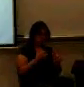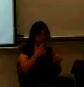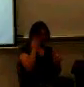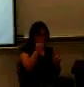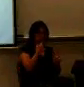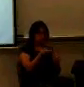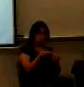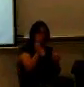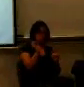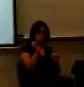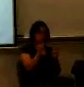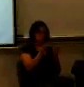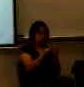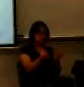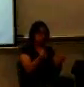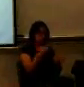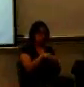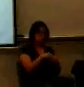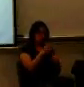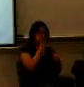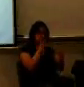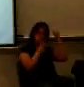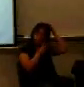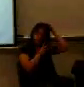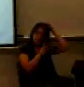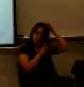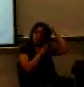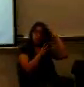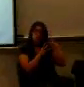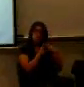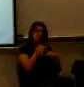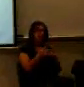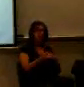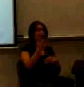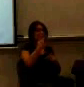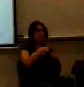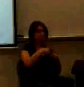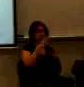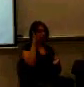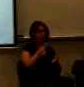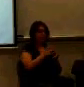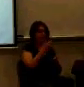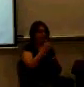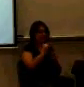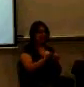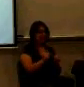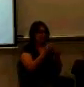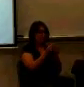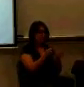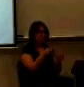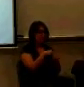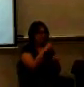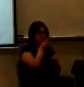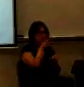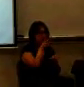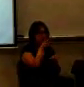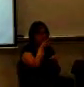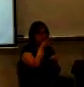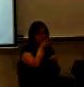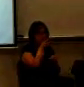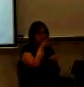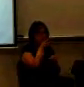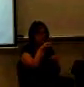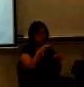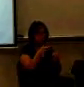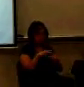tell you this, but I sort of alluded to it. At higher temperatures, right, less gas can dissolve in water as opposed to